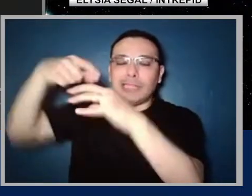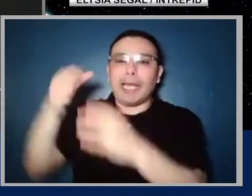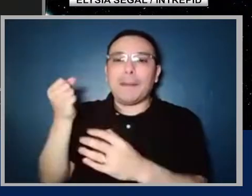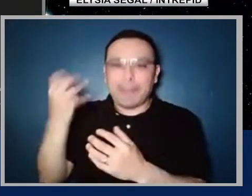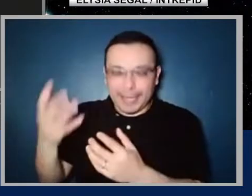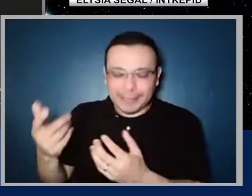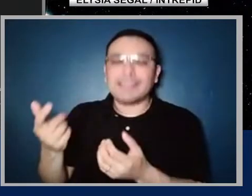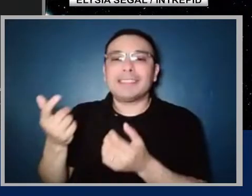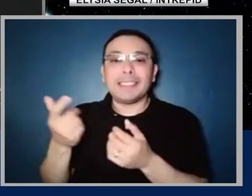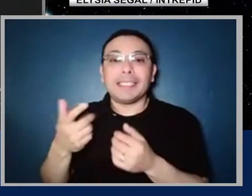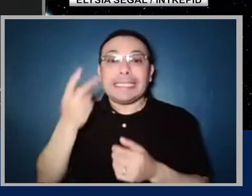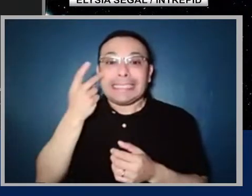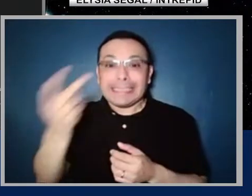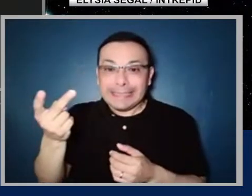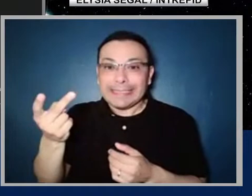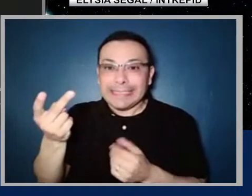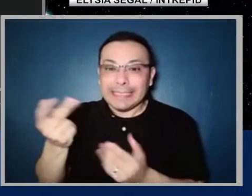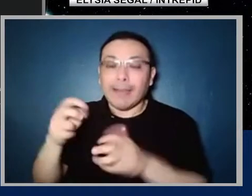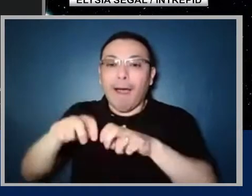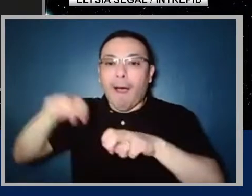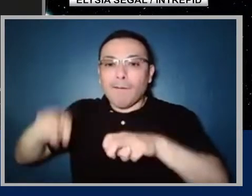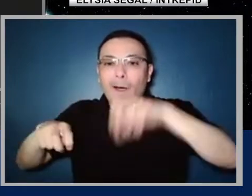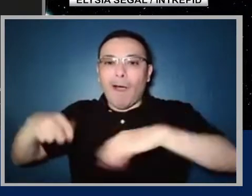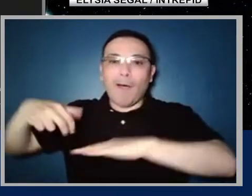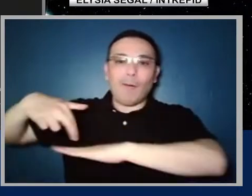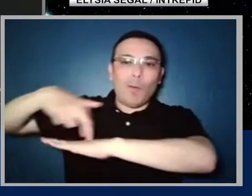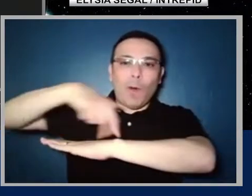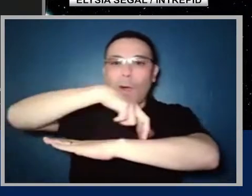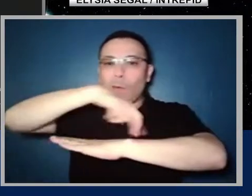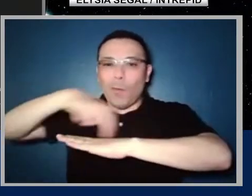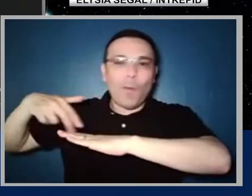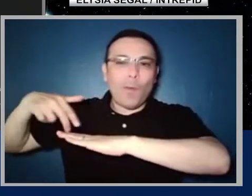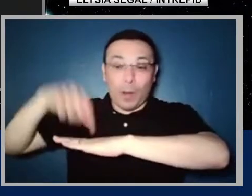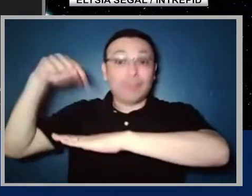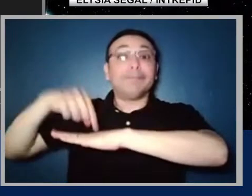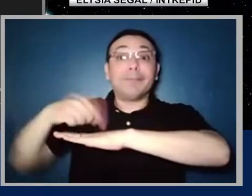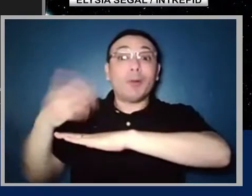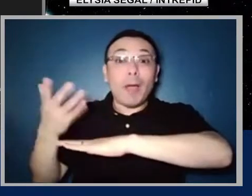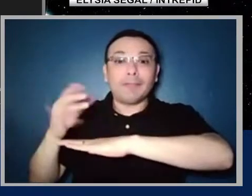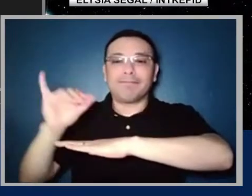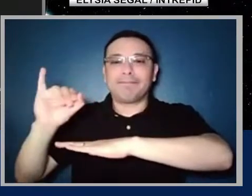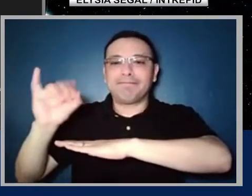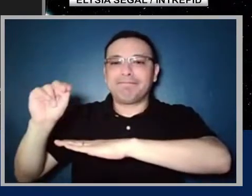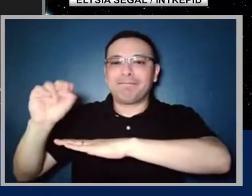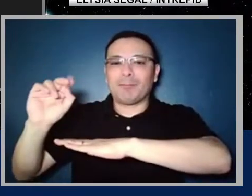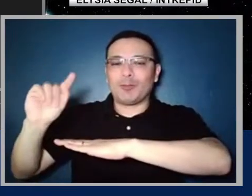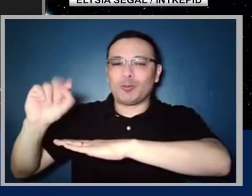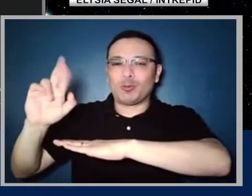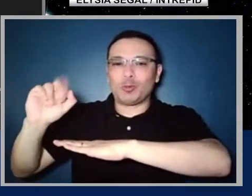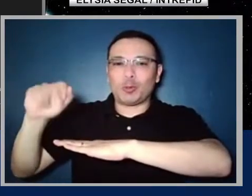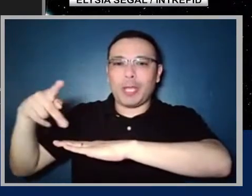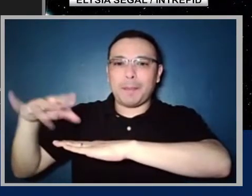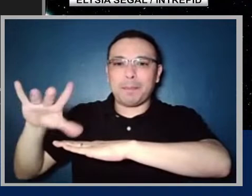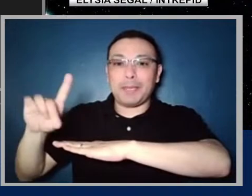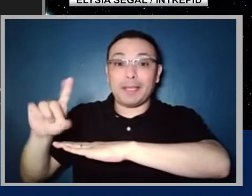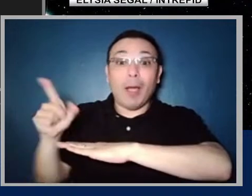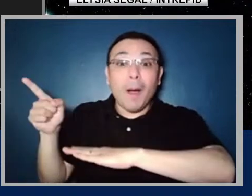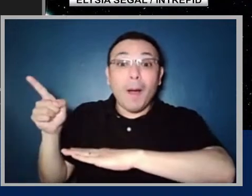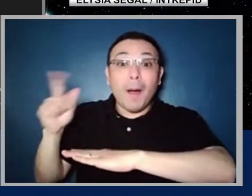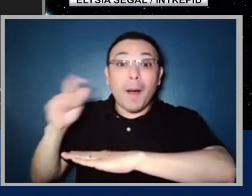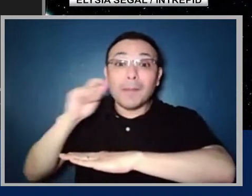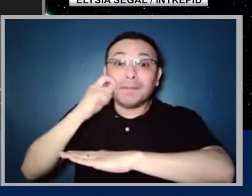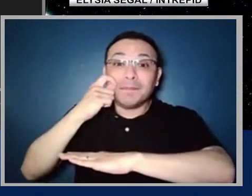course, with them roaming around on our decks as well. So a really cool topic for us to be covering today. We have love this picture. Yeah,